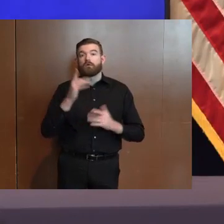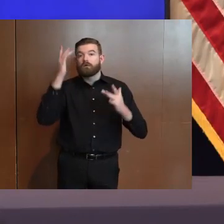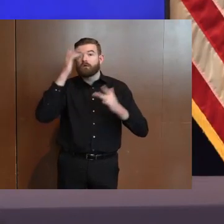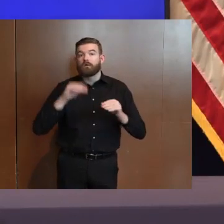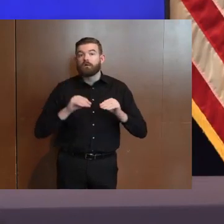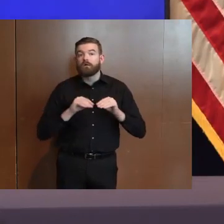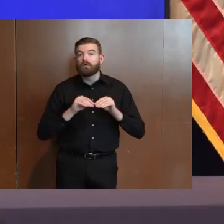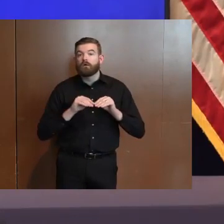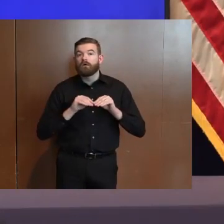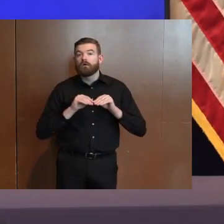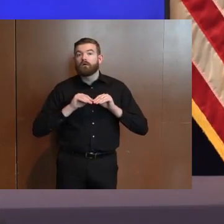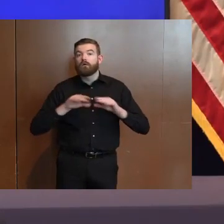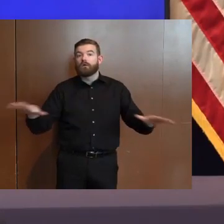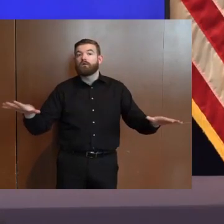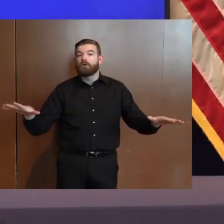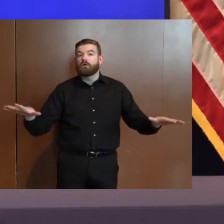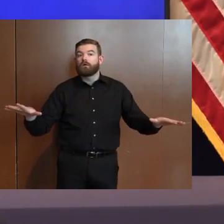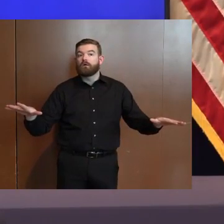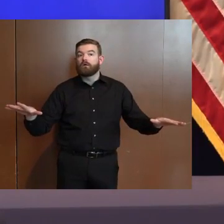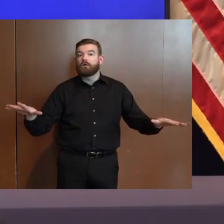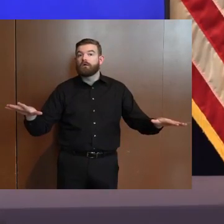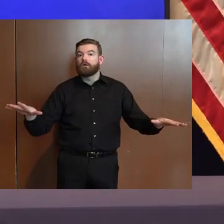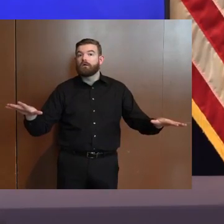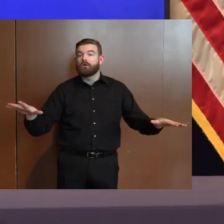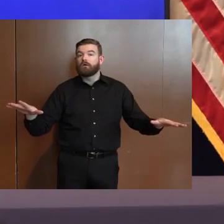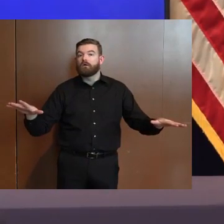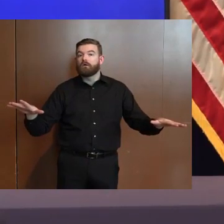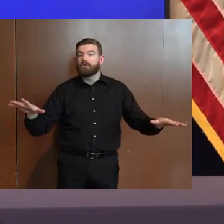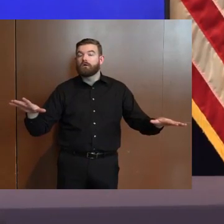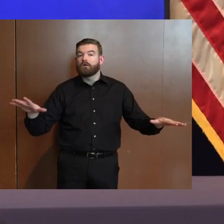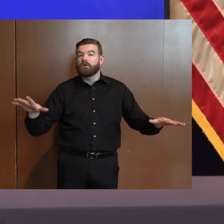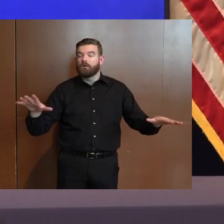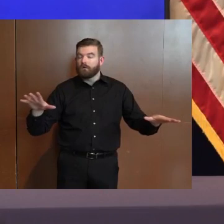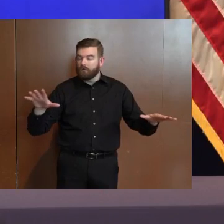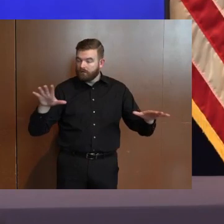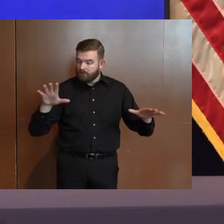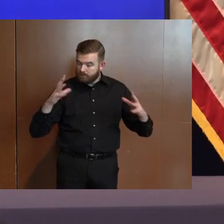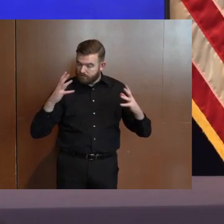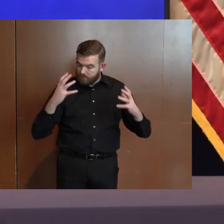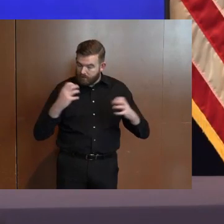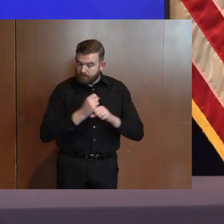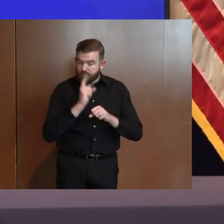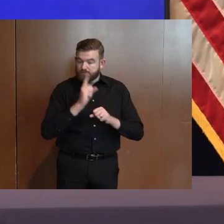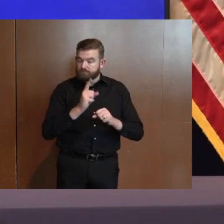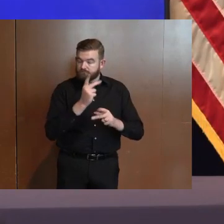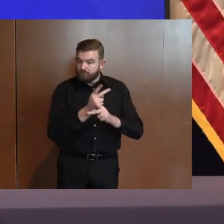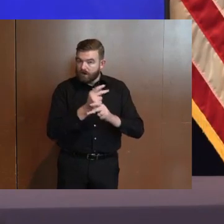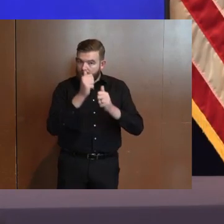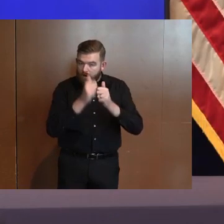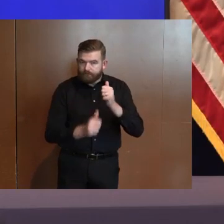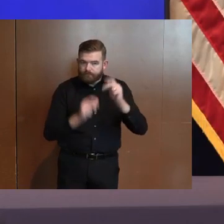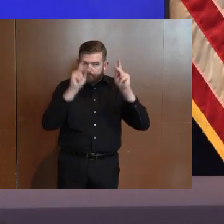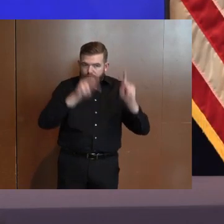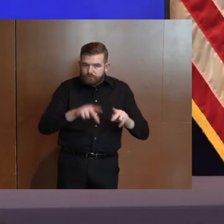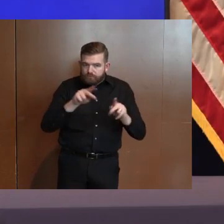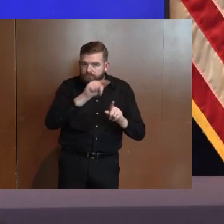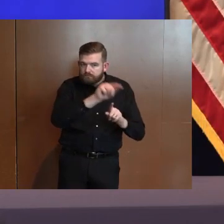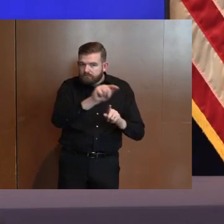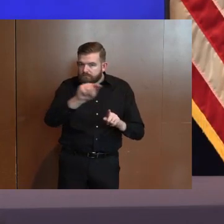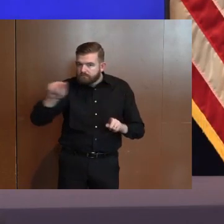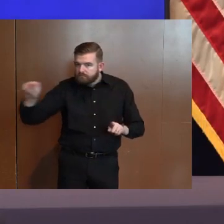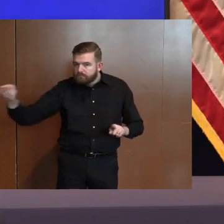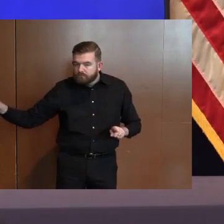state, regardless of their circumstance. We haven't talked about homeless folks today. We have too many to begin with. As usual, if you